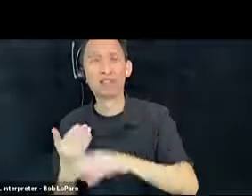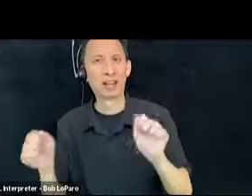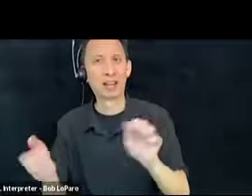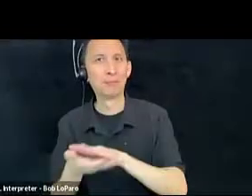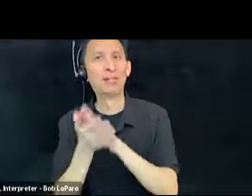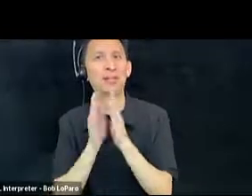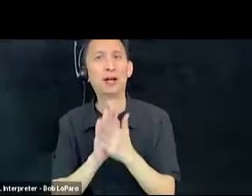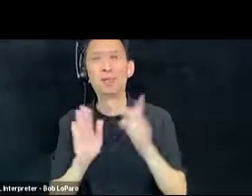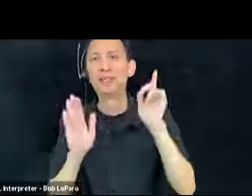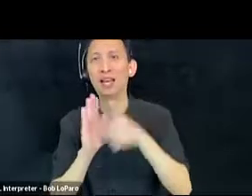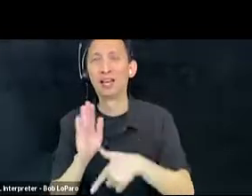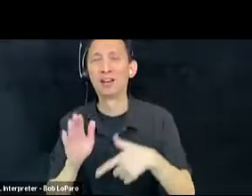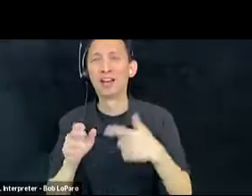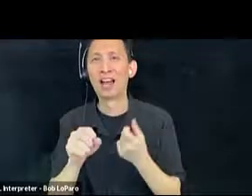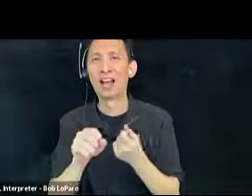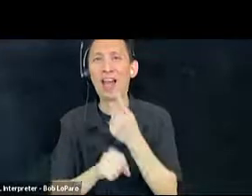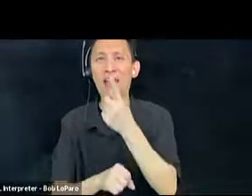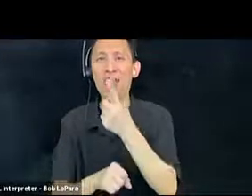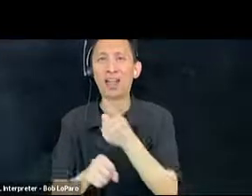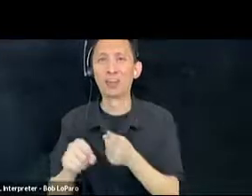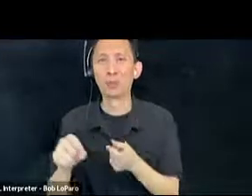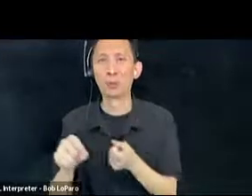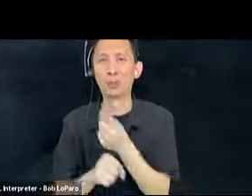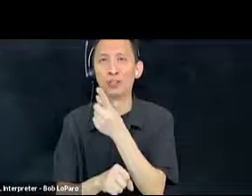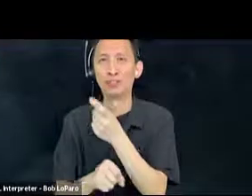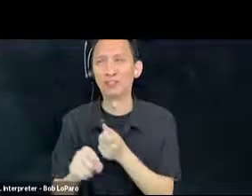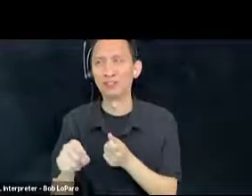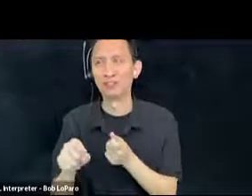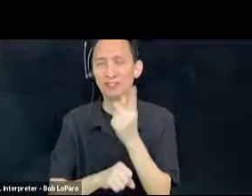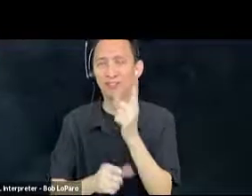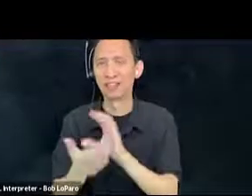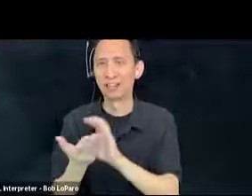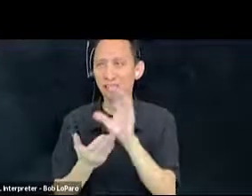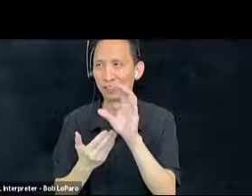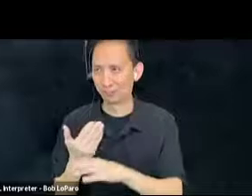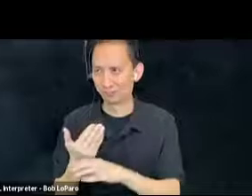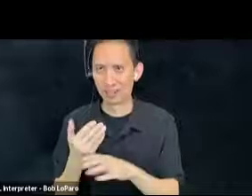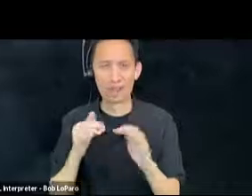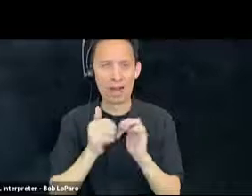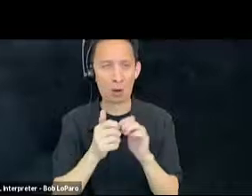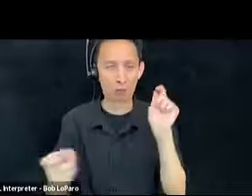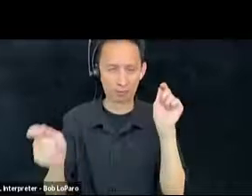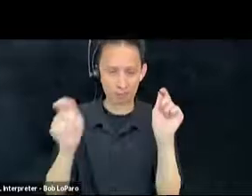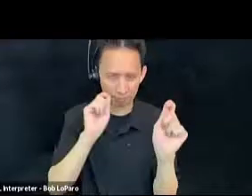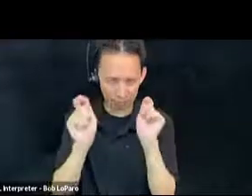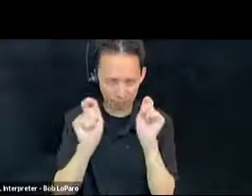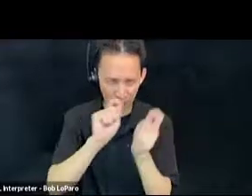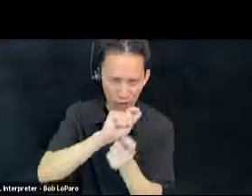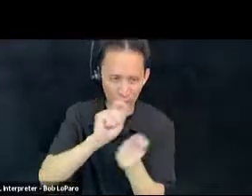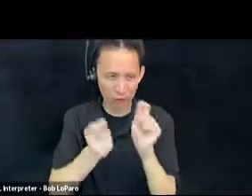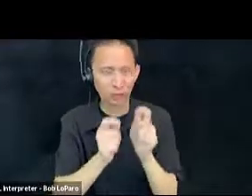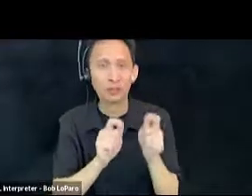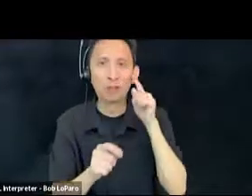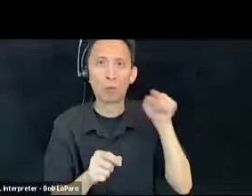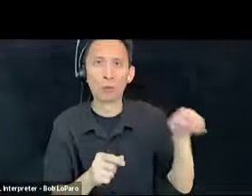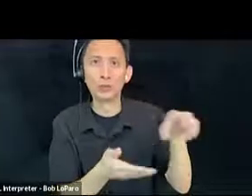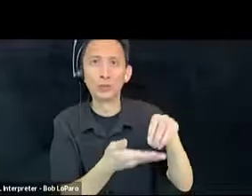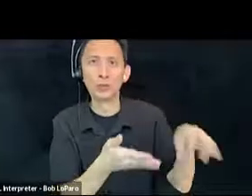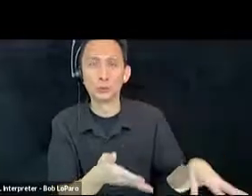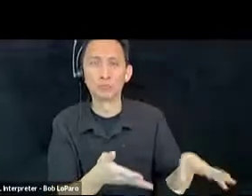So then we want to, you know, look at how we're going to tweak or get that level of information in there. So it's really just, again, flexible.